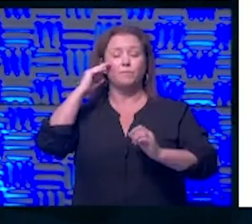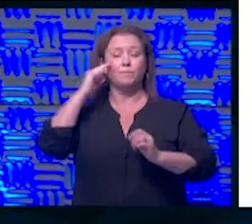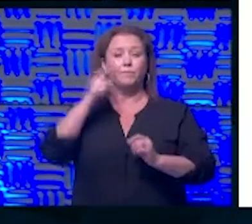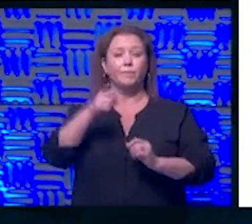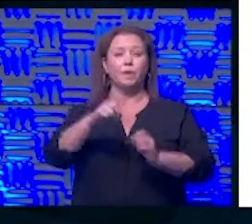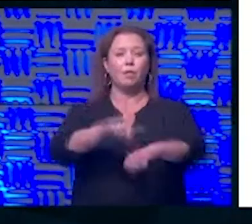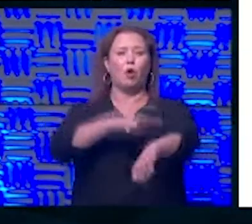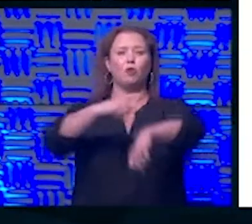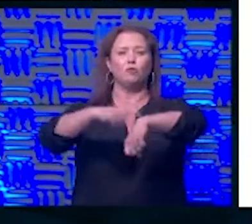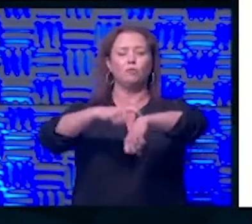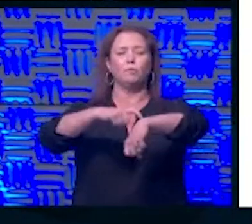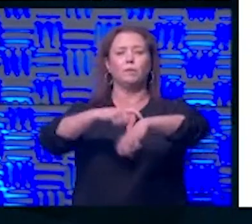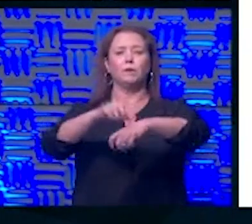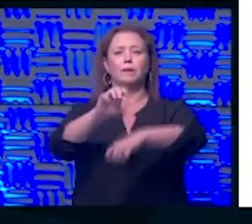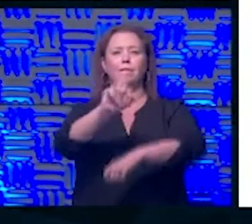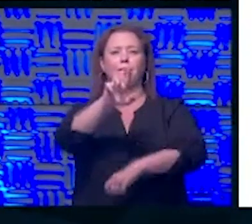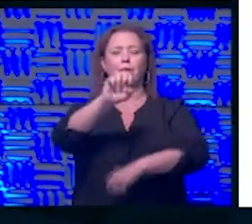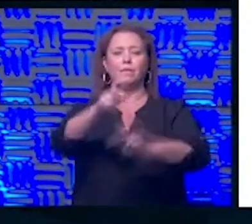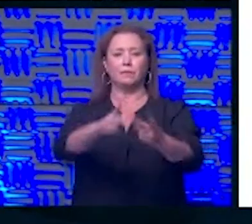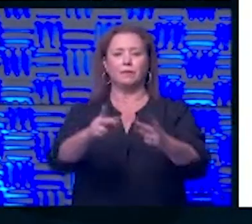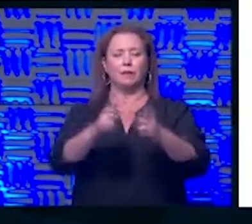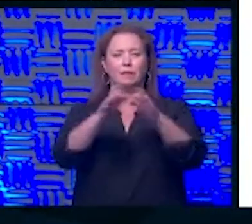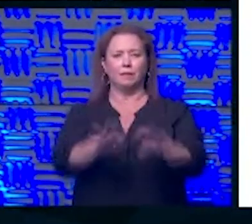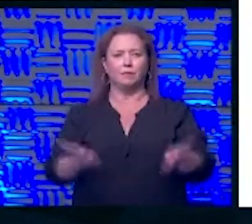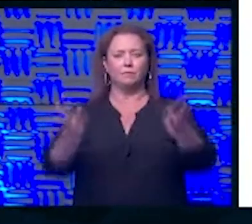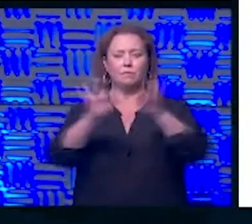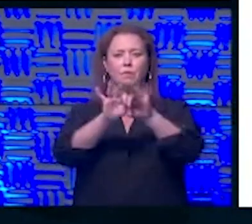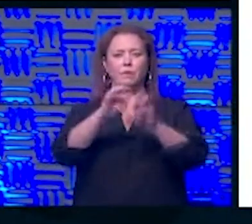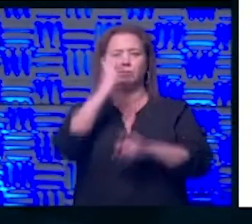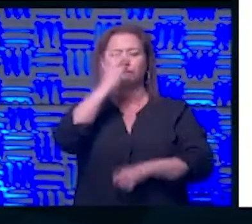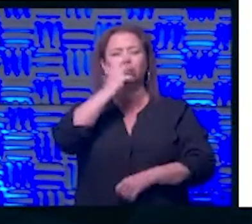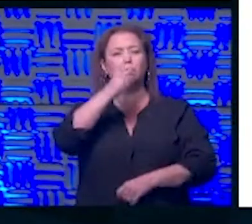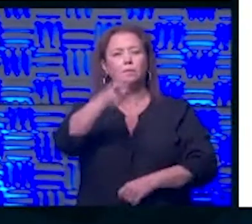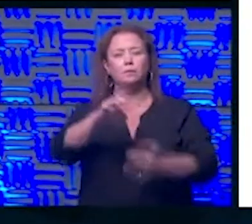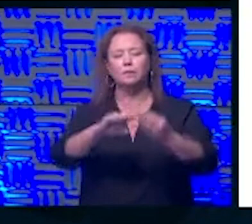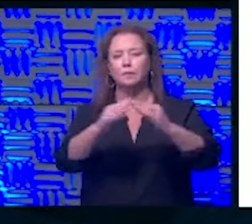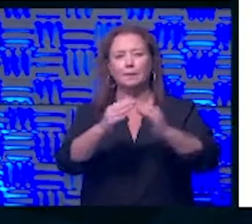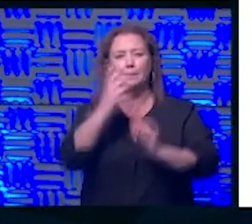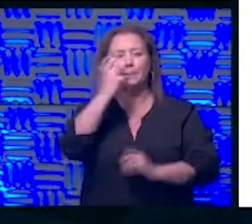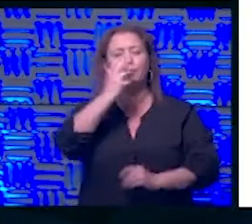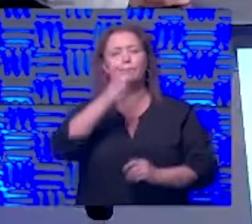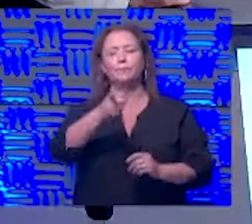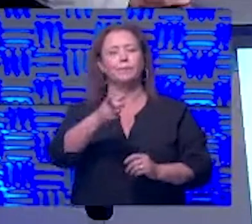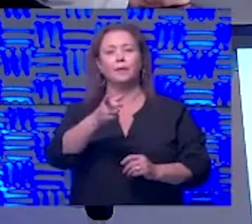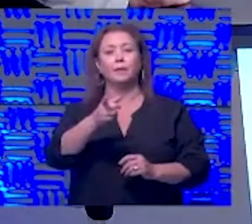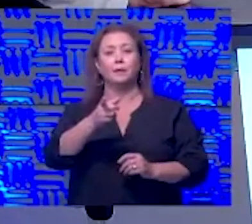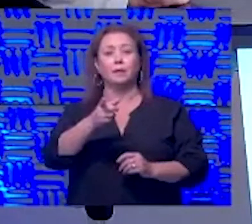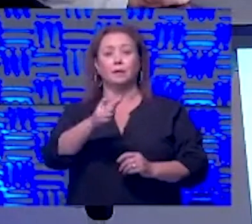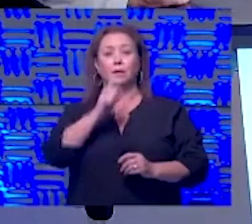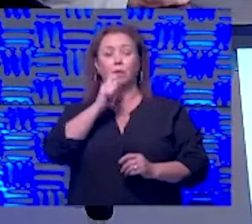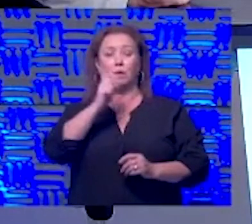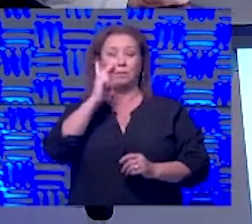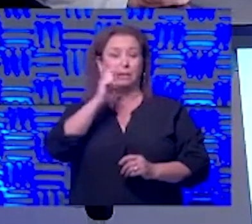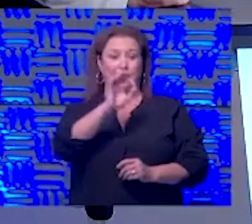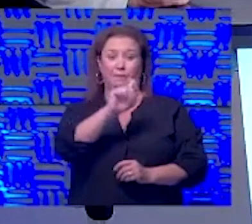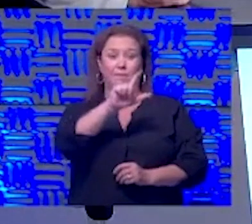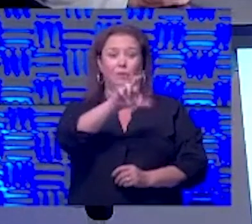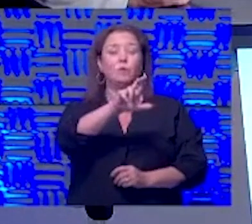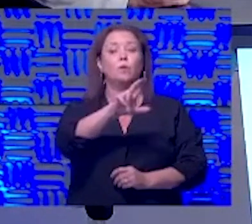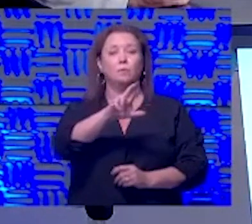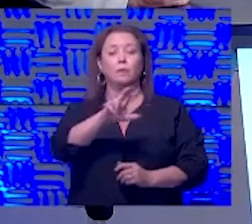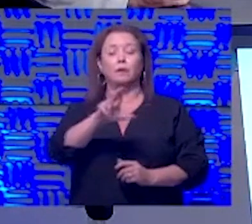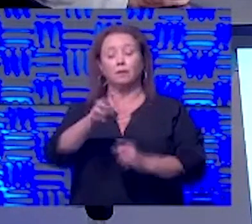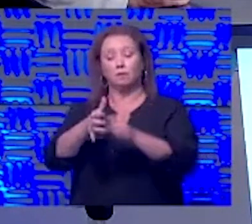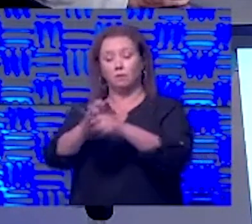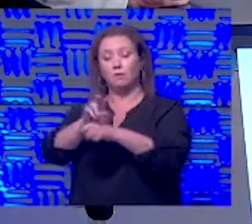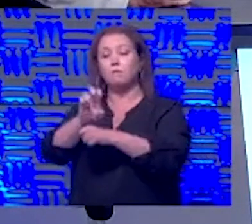think that's a really important story and really a very staggering statistic. And it's not something I think we see in influenza, but it's clearly true here